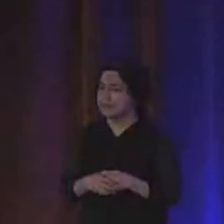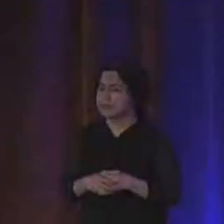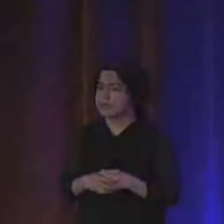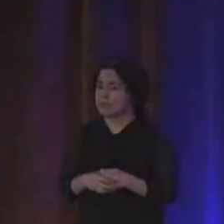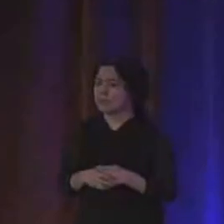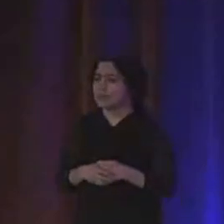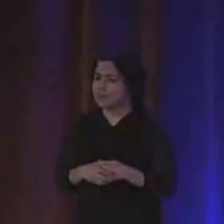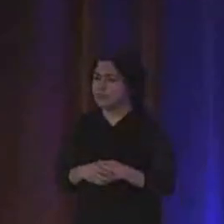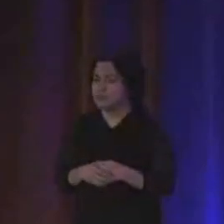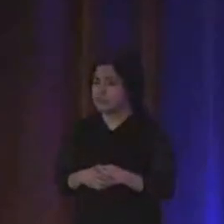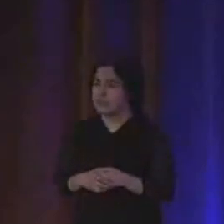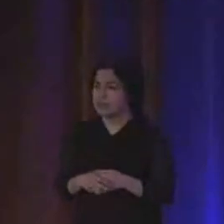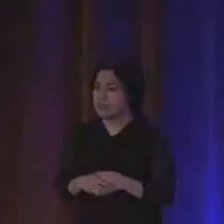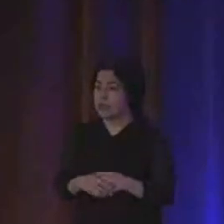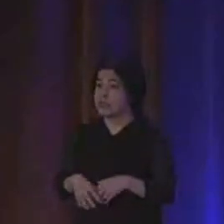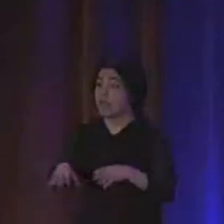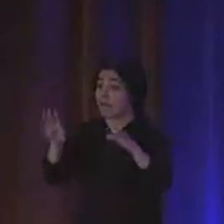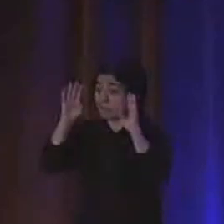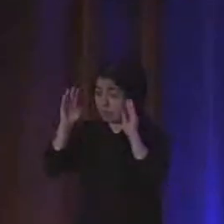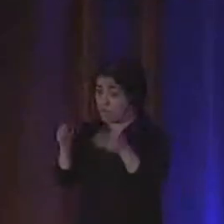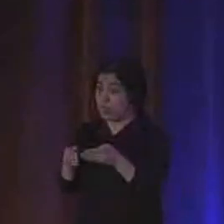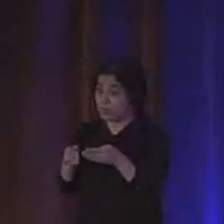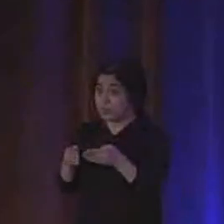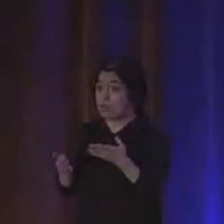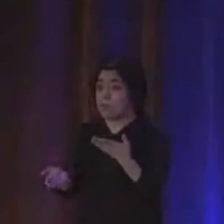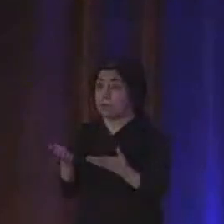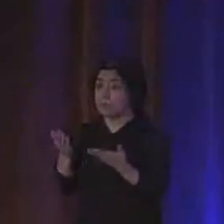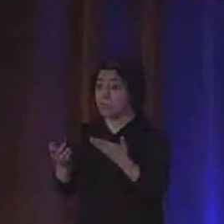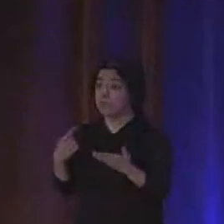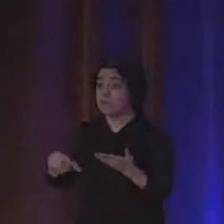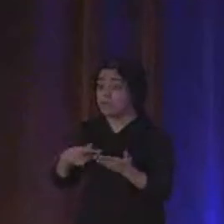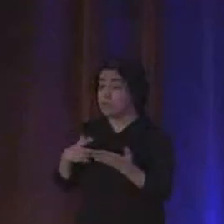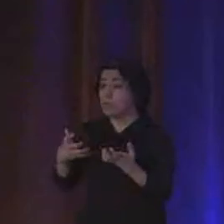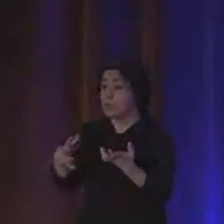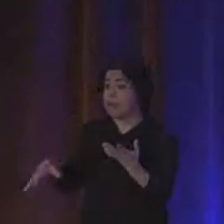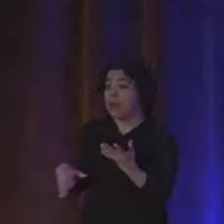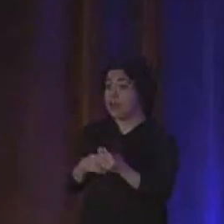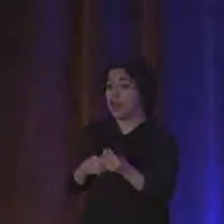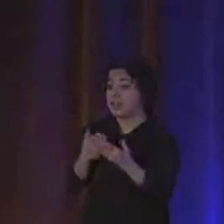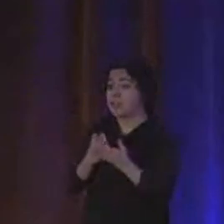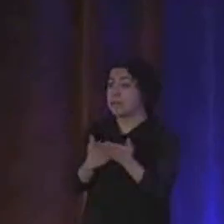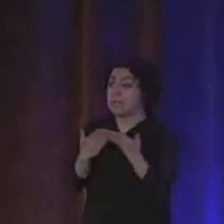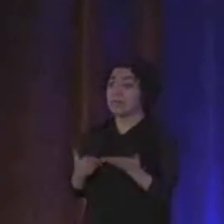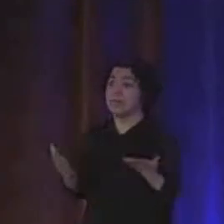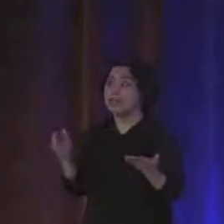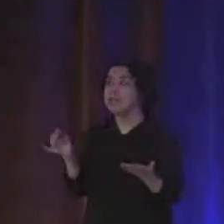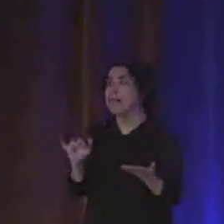We could do some roving focus. Like maybe we want to add something like,